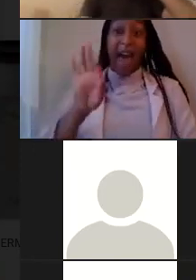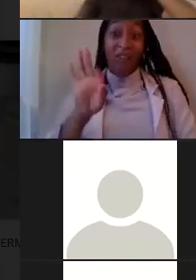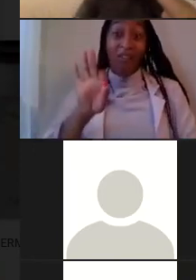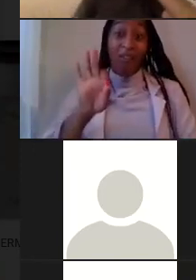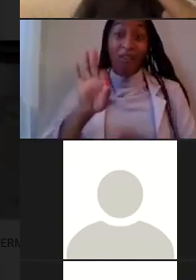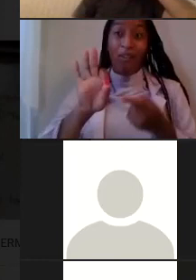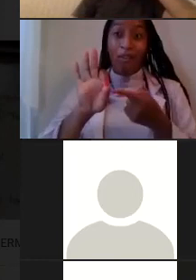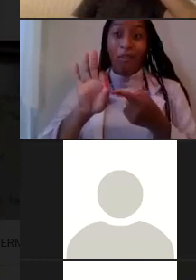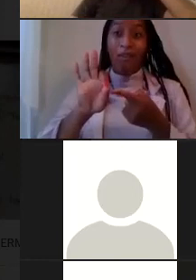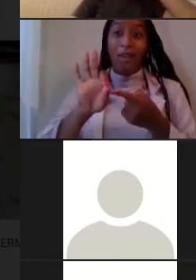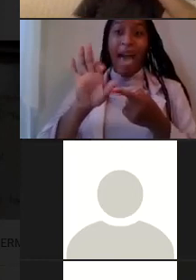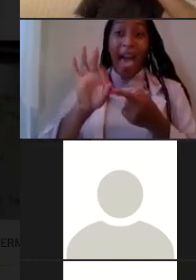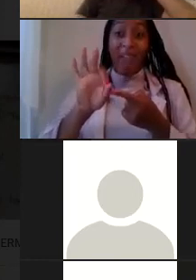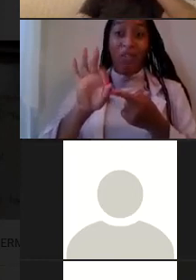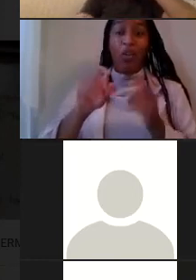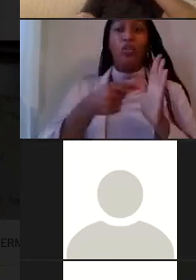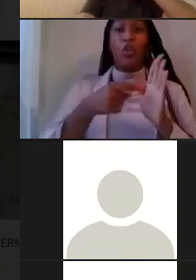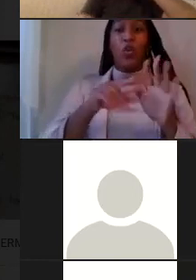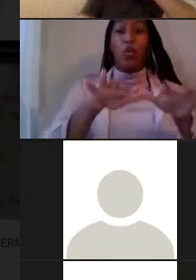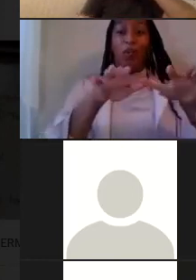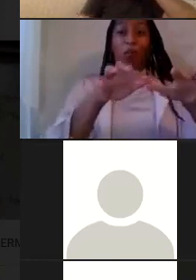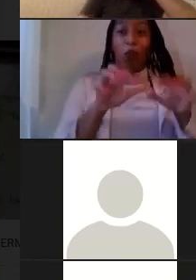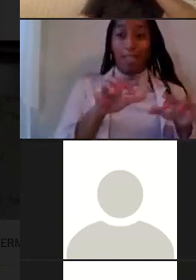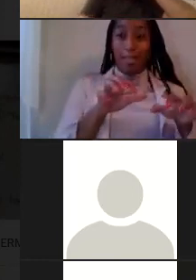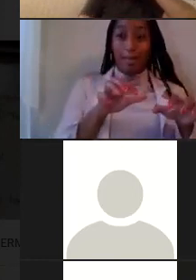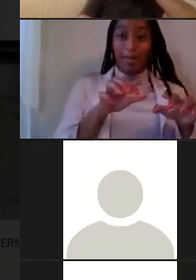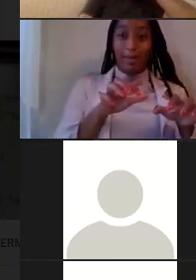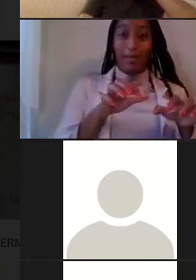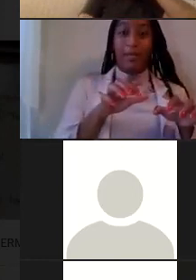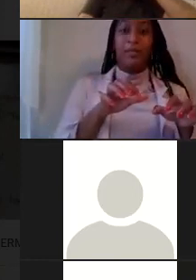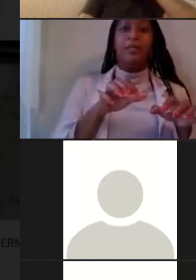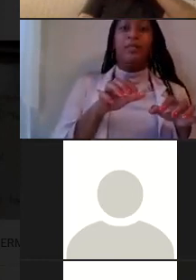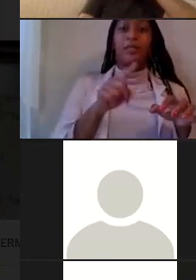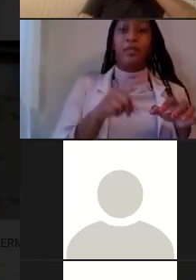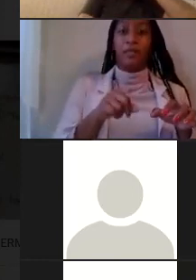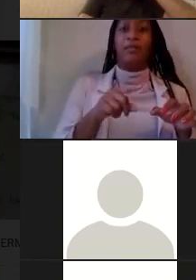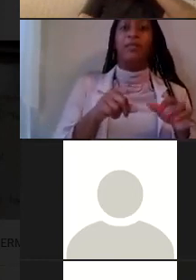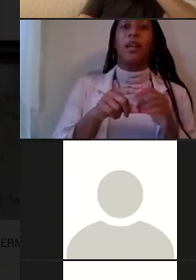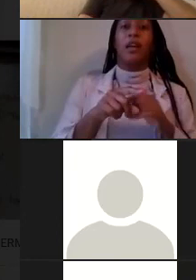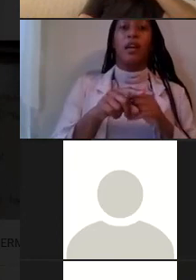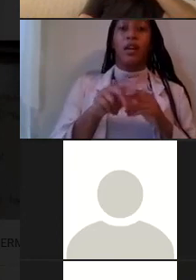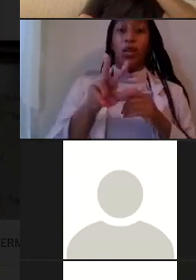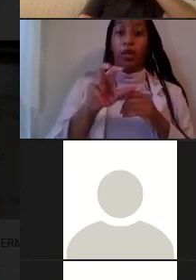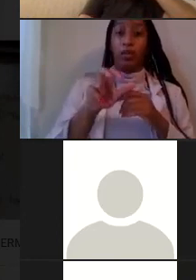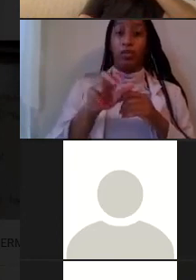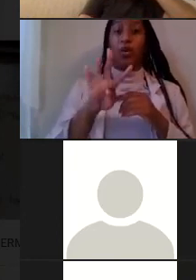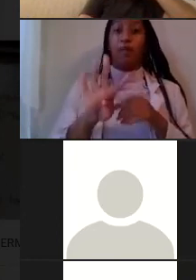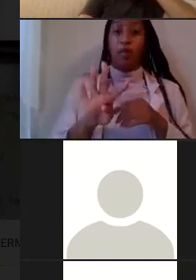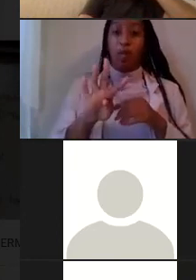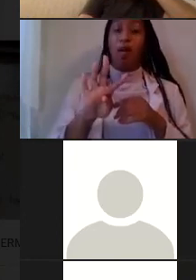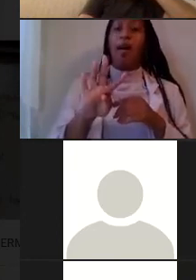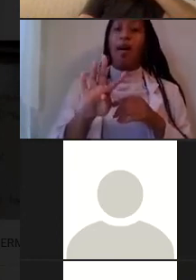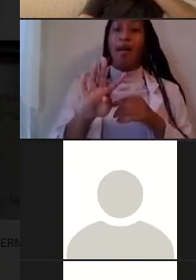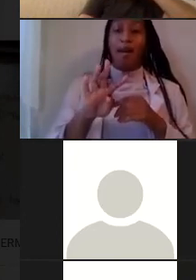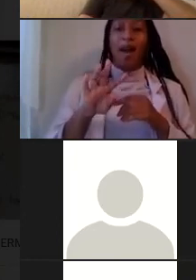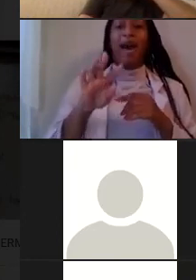So plug in 334 kilojoules per kilogram, which is given, right? When you multiply that, you